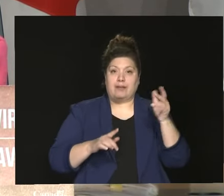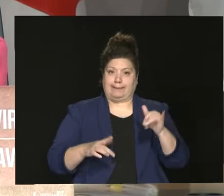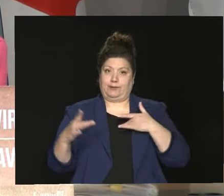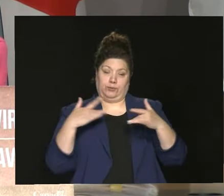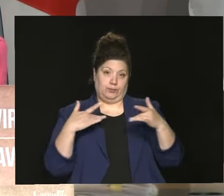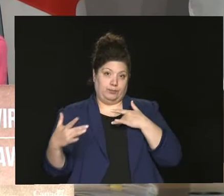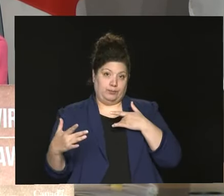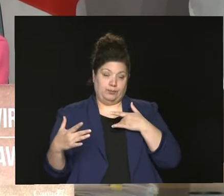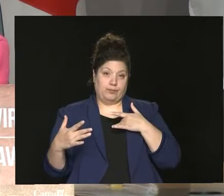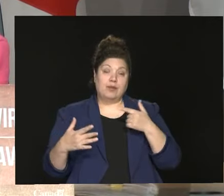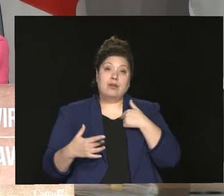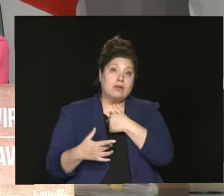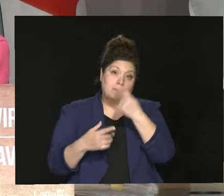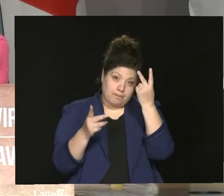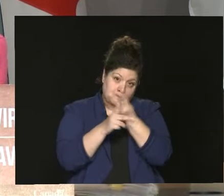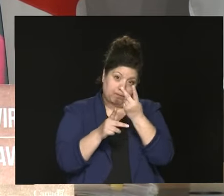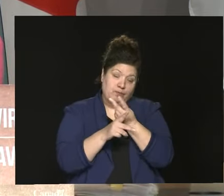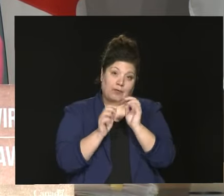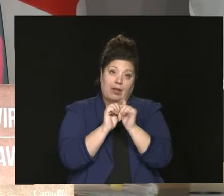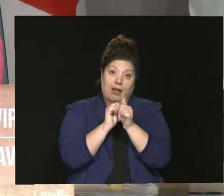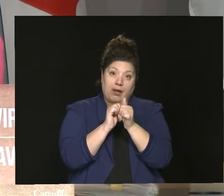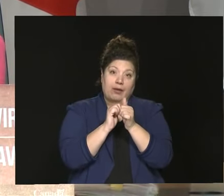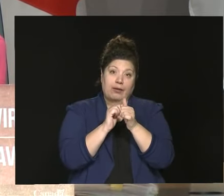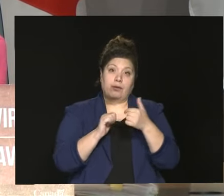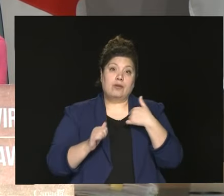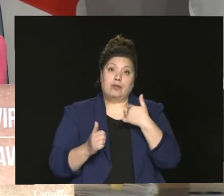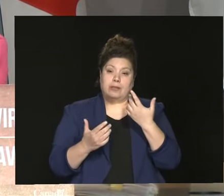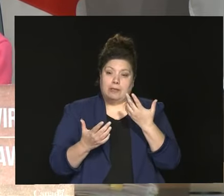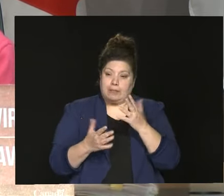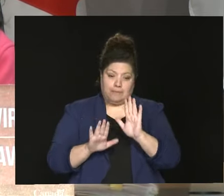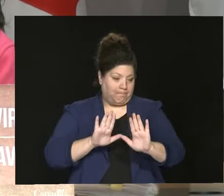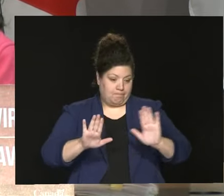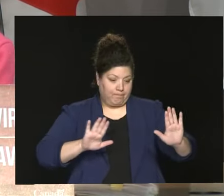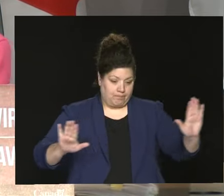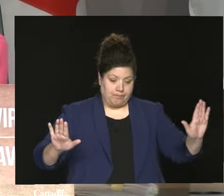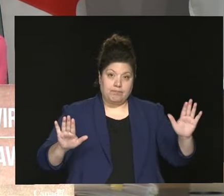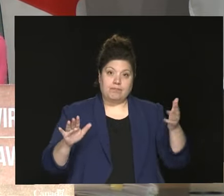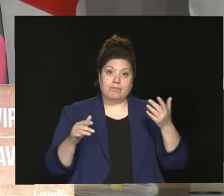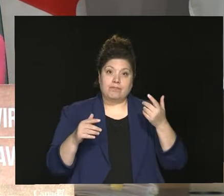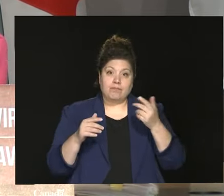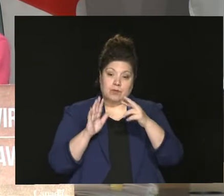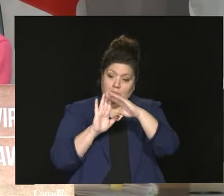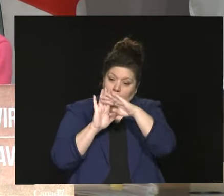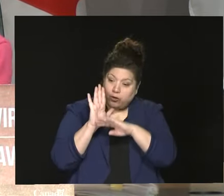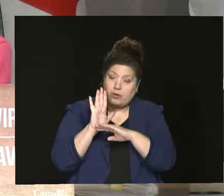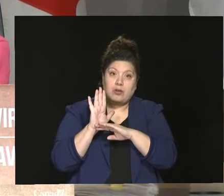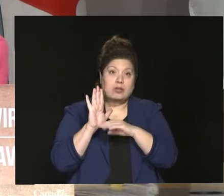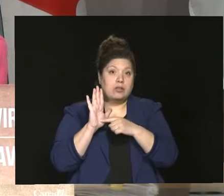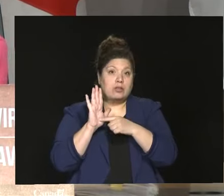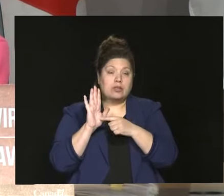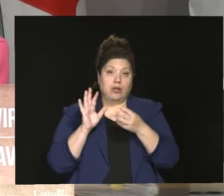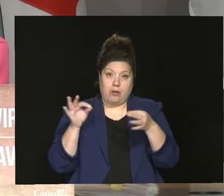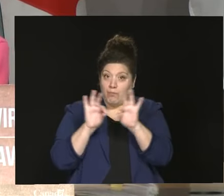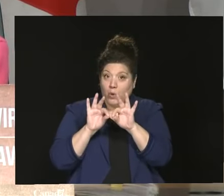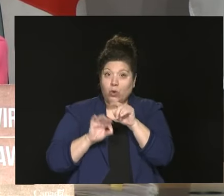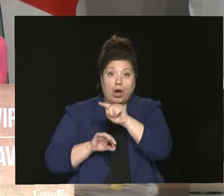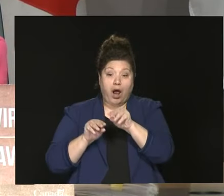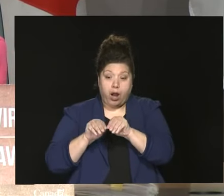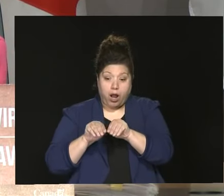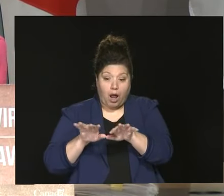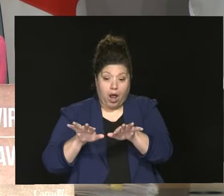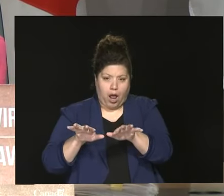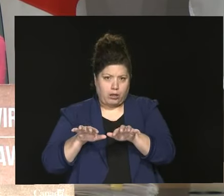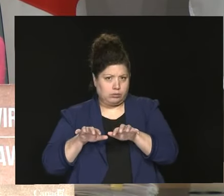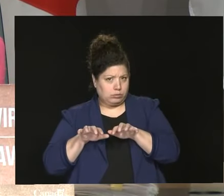we think every jurisdiction would follow is absolutely make sure transmission has come down all the way to the bottom of that